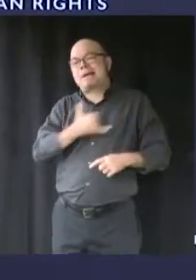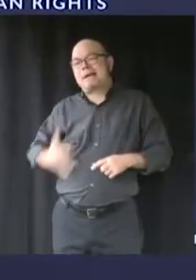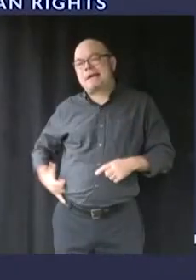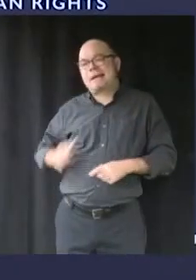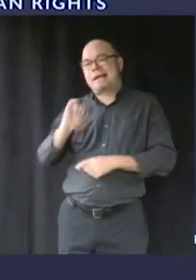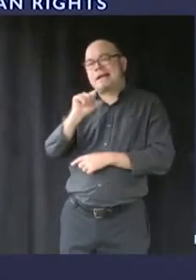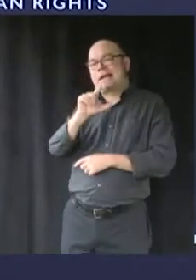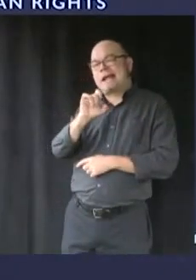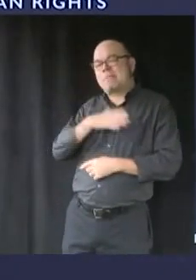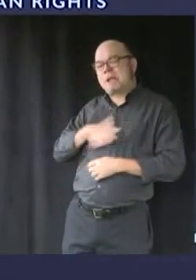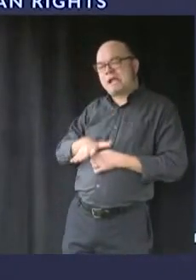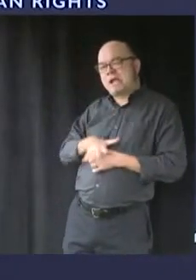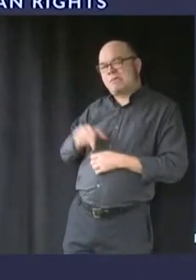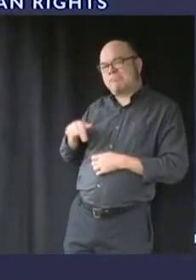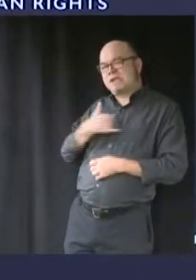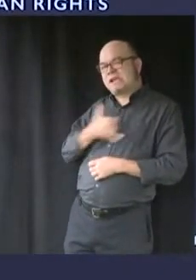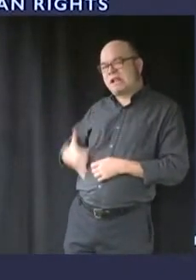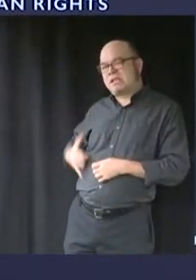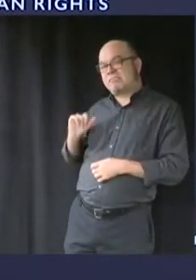you. Let me,